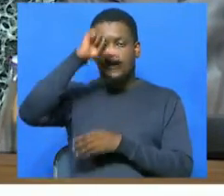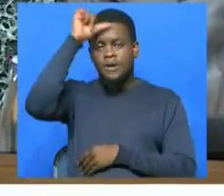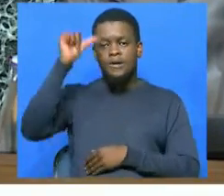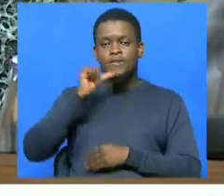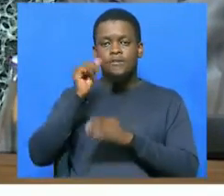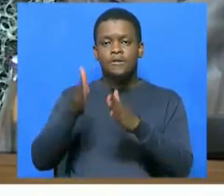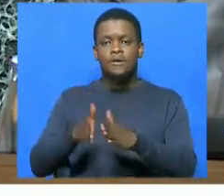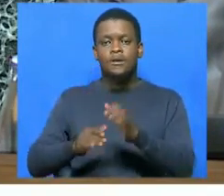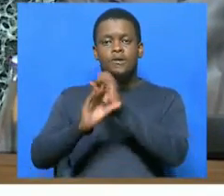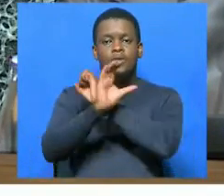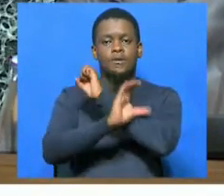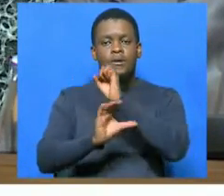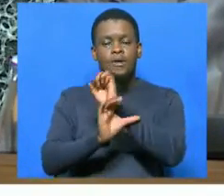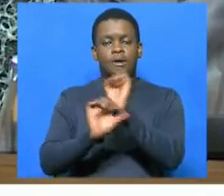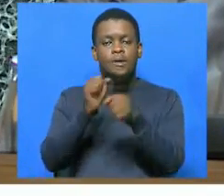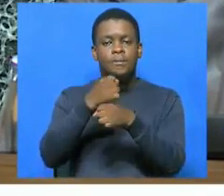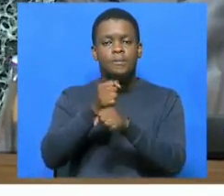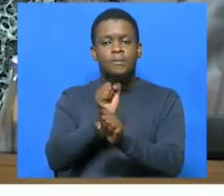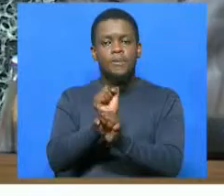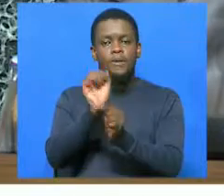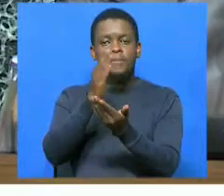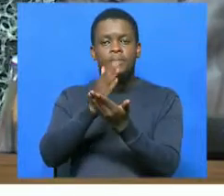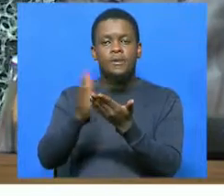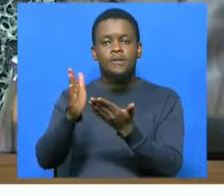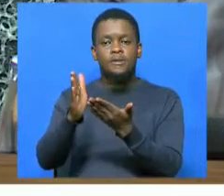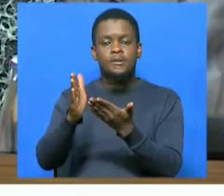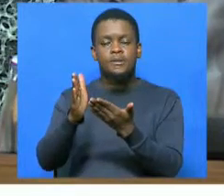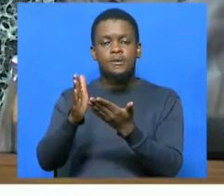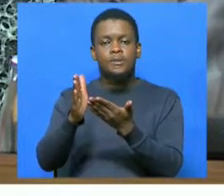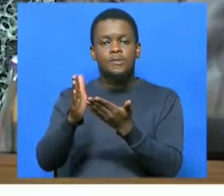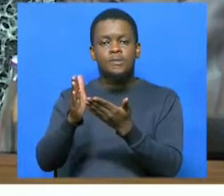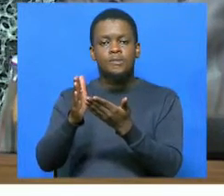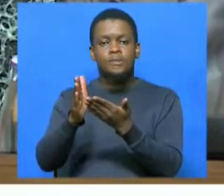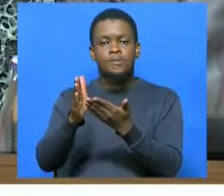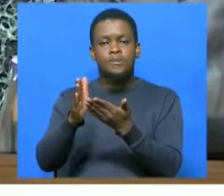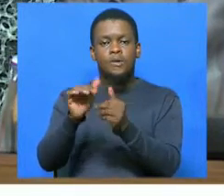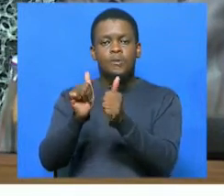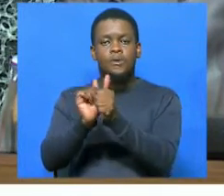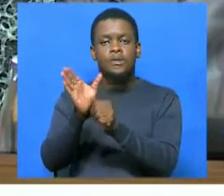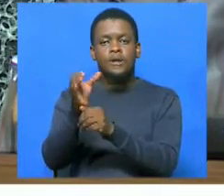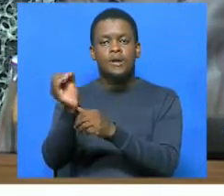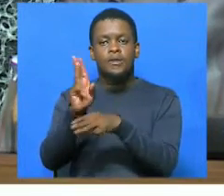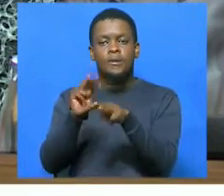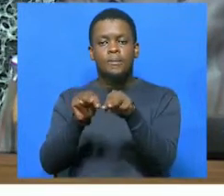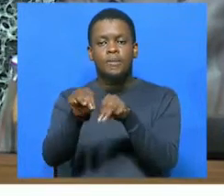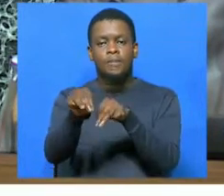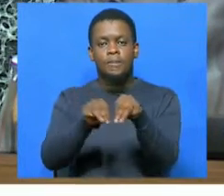was produced almost exclusively for the European market.